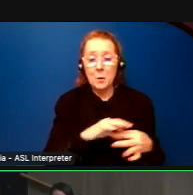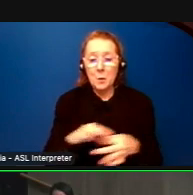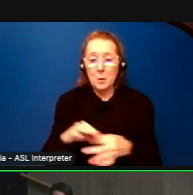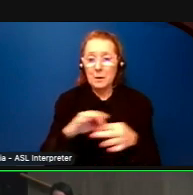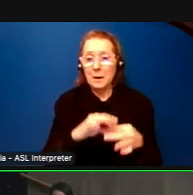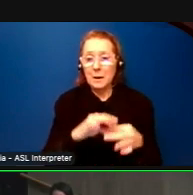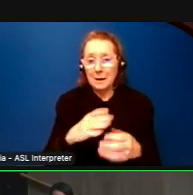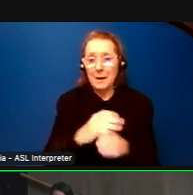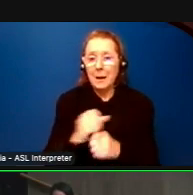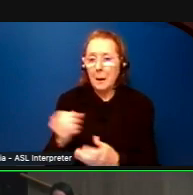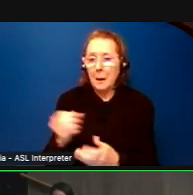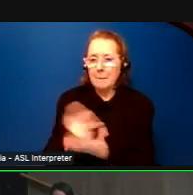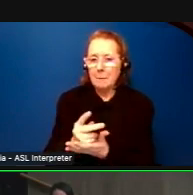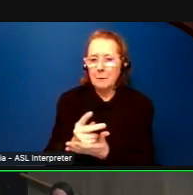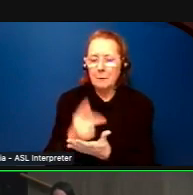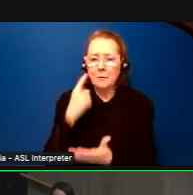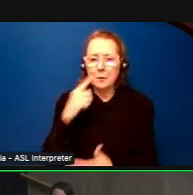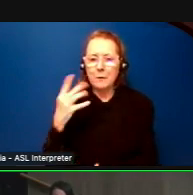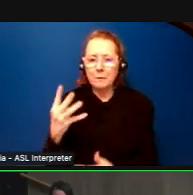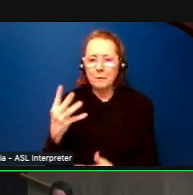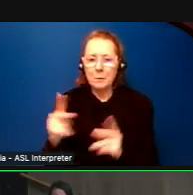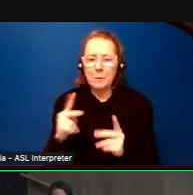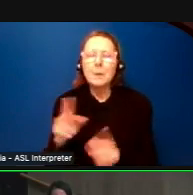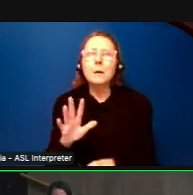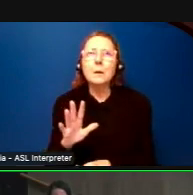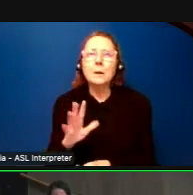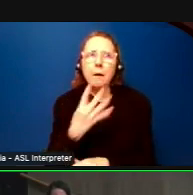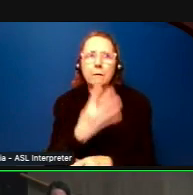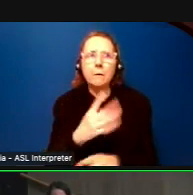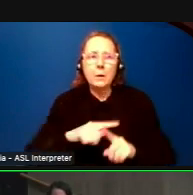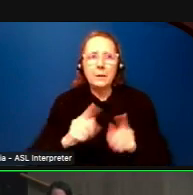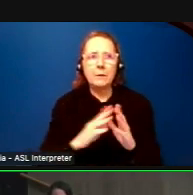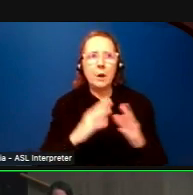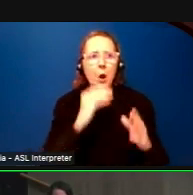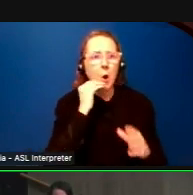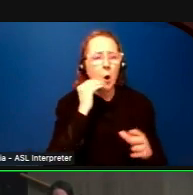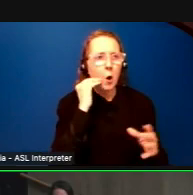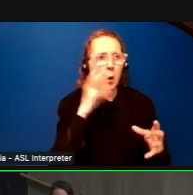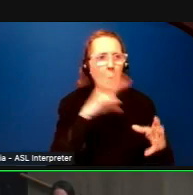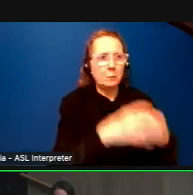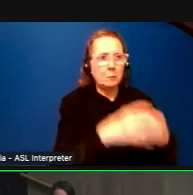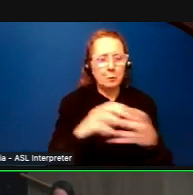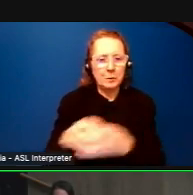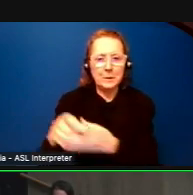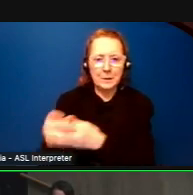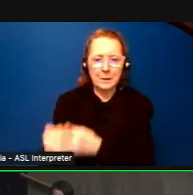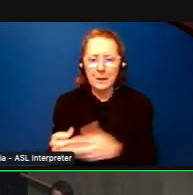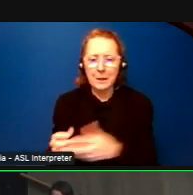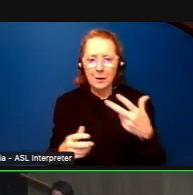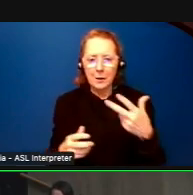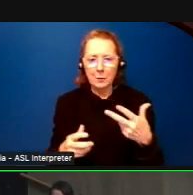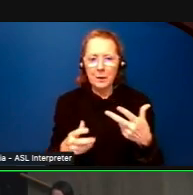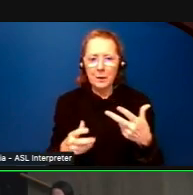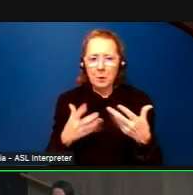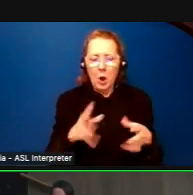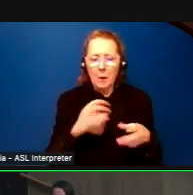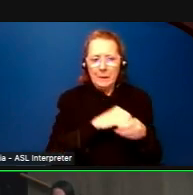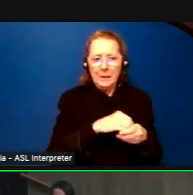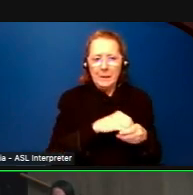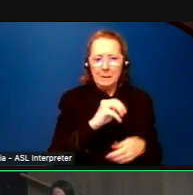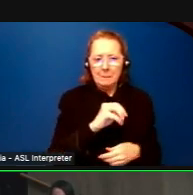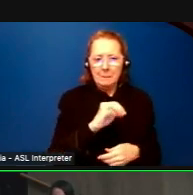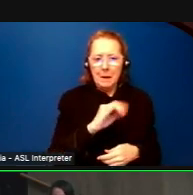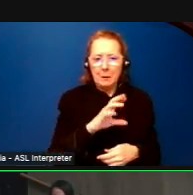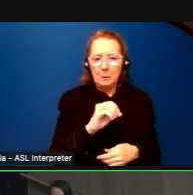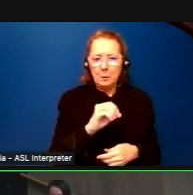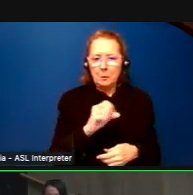approved four different households, and three of those were in the micro shelter pods. So